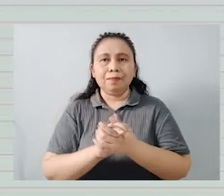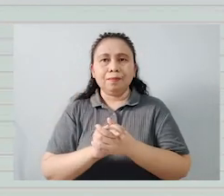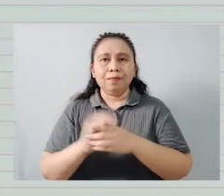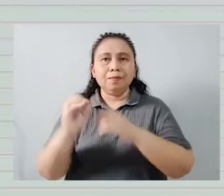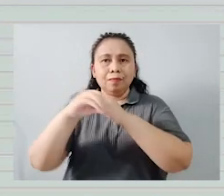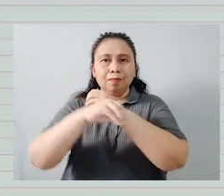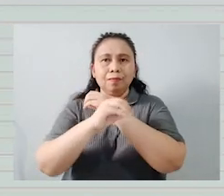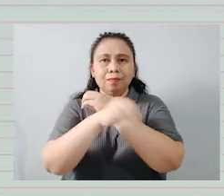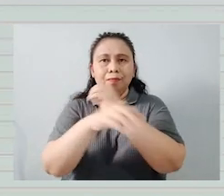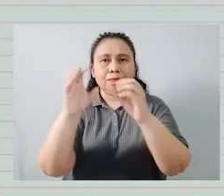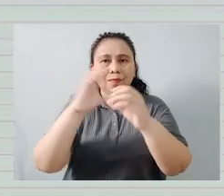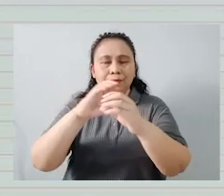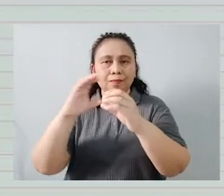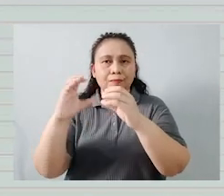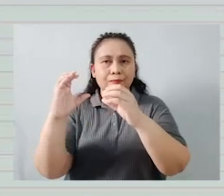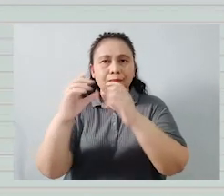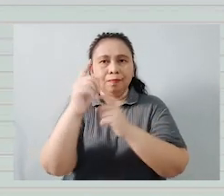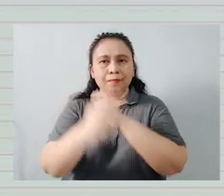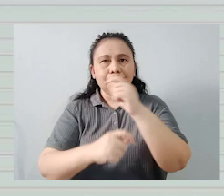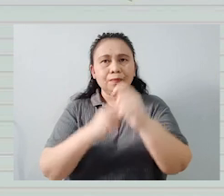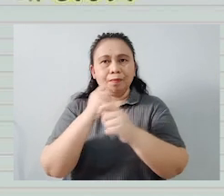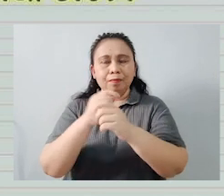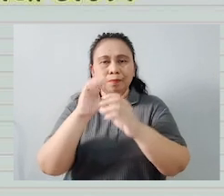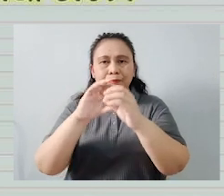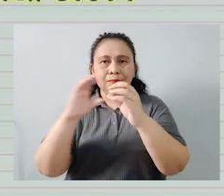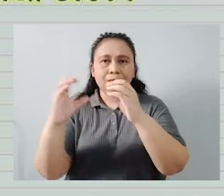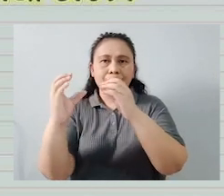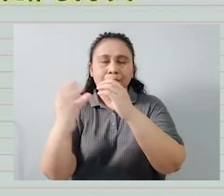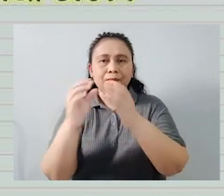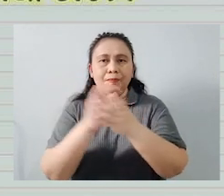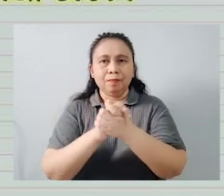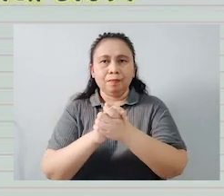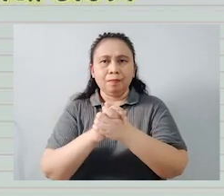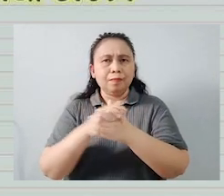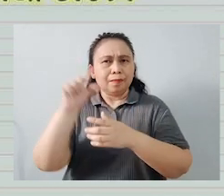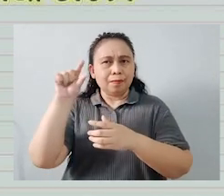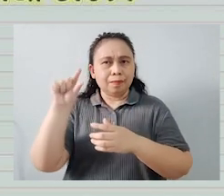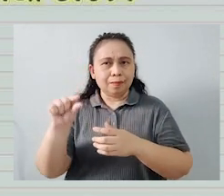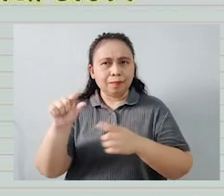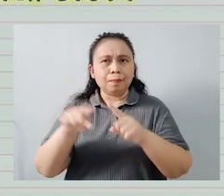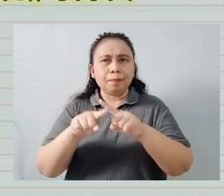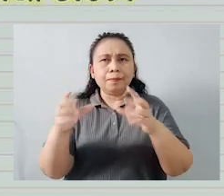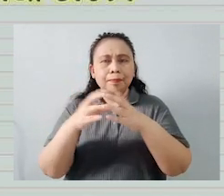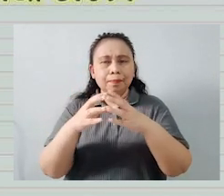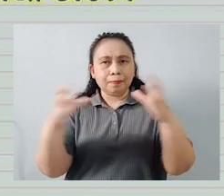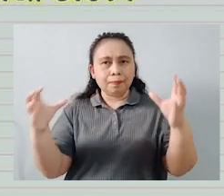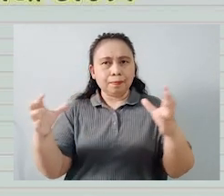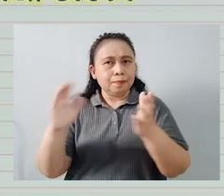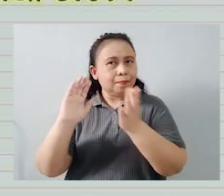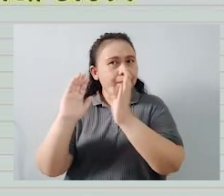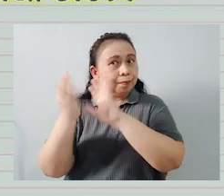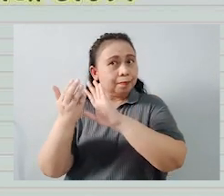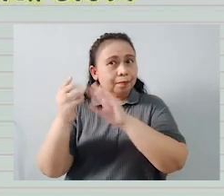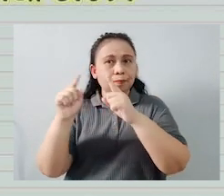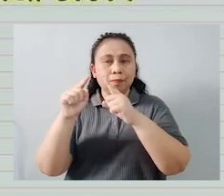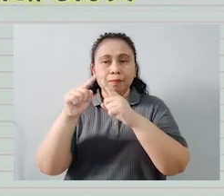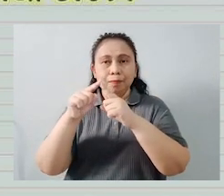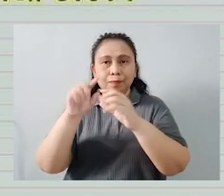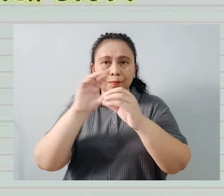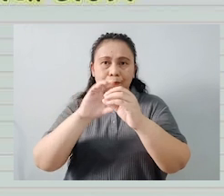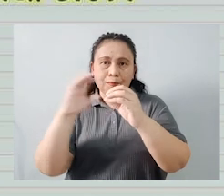Oceanic crust is the type of crust that is relatively thinner but denser compared to the continental